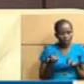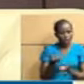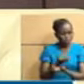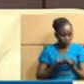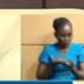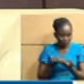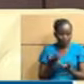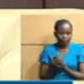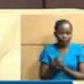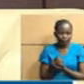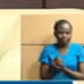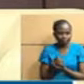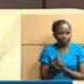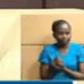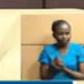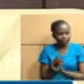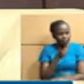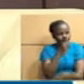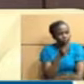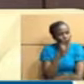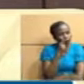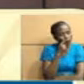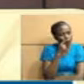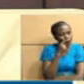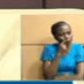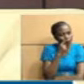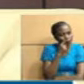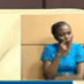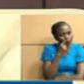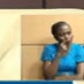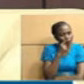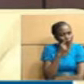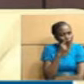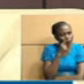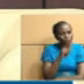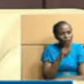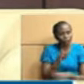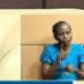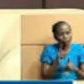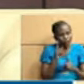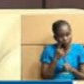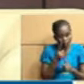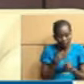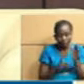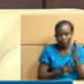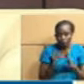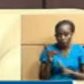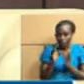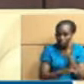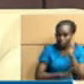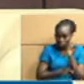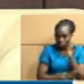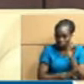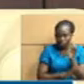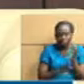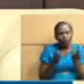question. Sure. Do you think that, and this is a largely developing countries problem, our